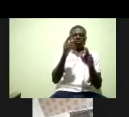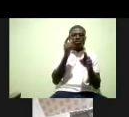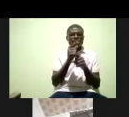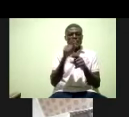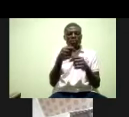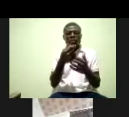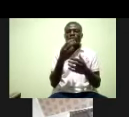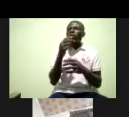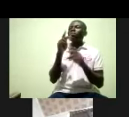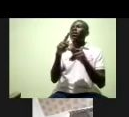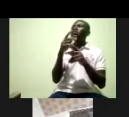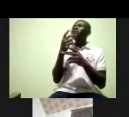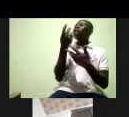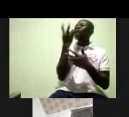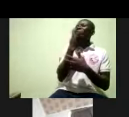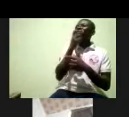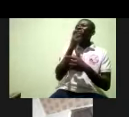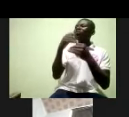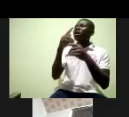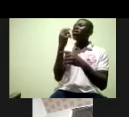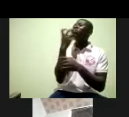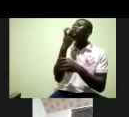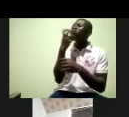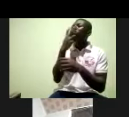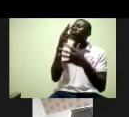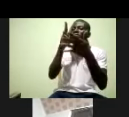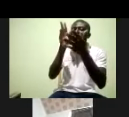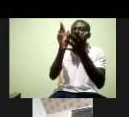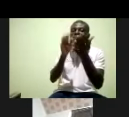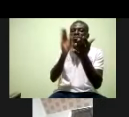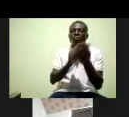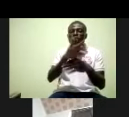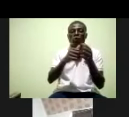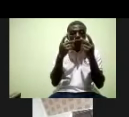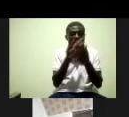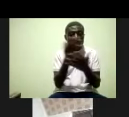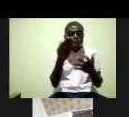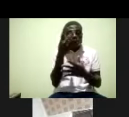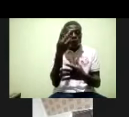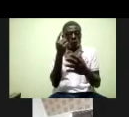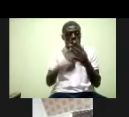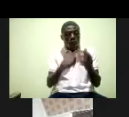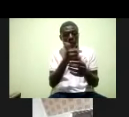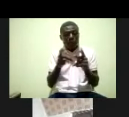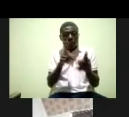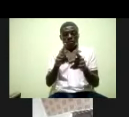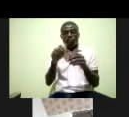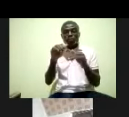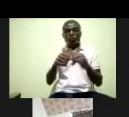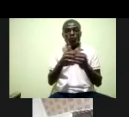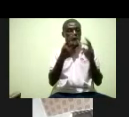read, have trouble with phonics-based activities, and look to see what others are doing before beginning an